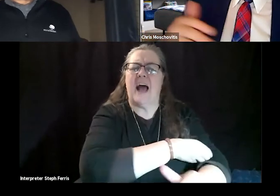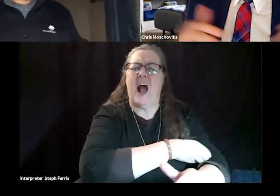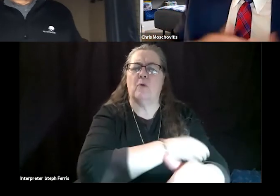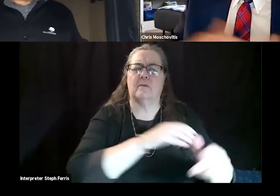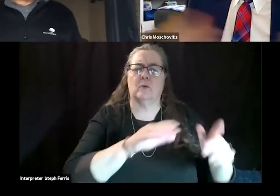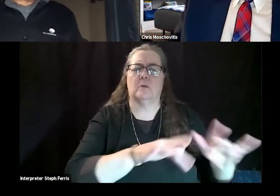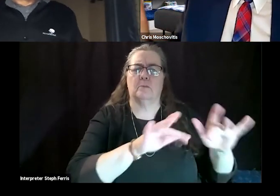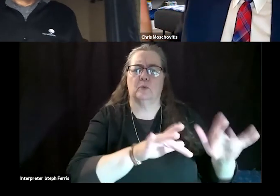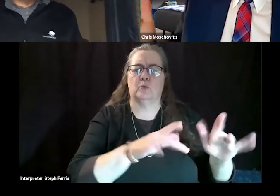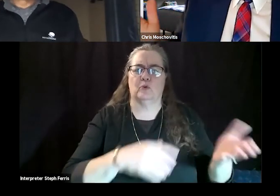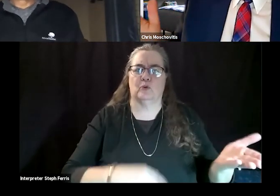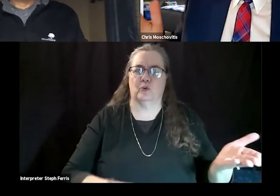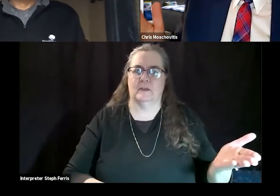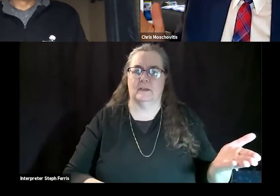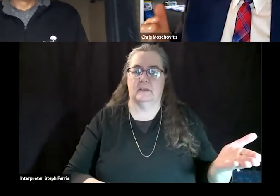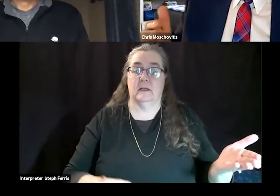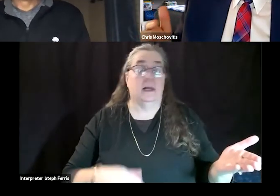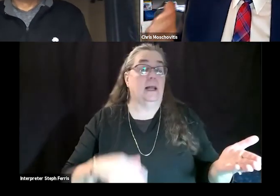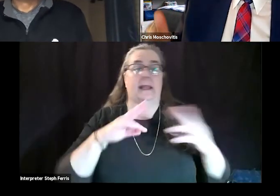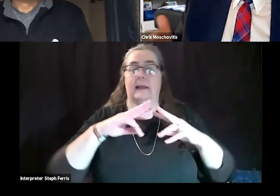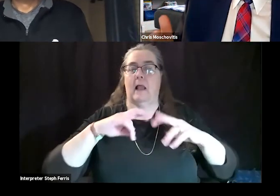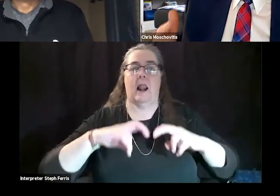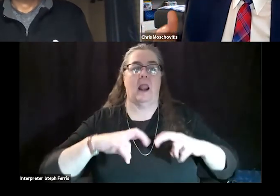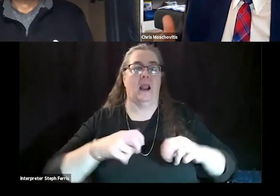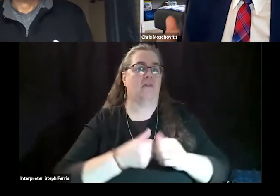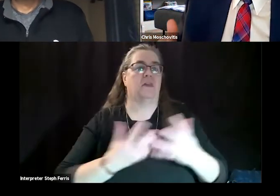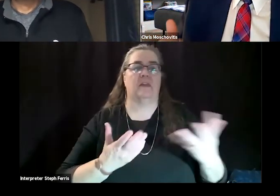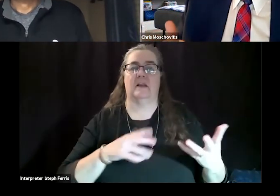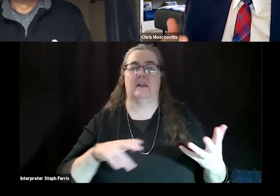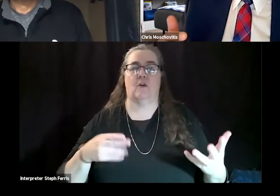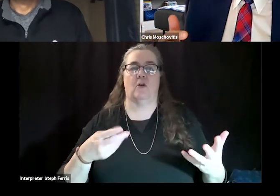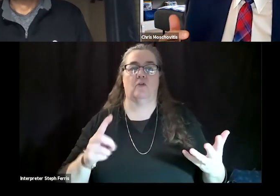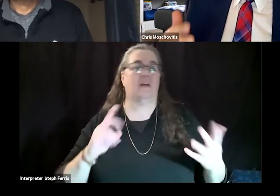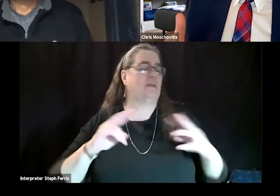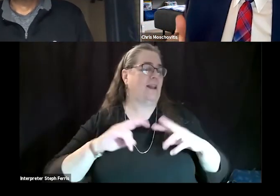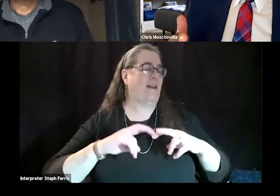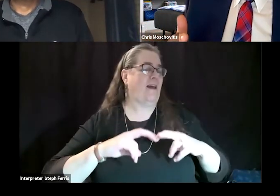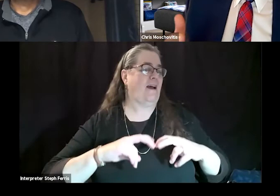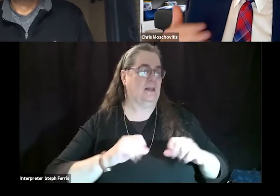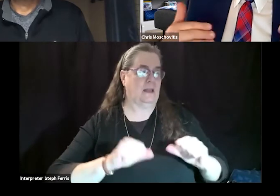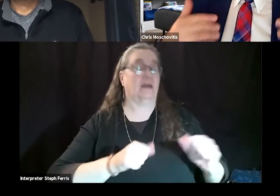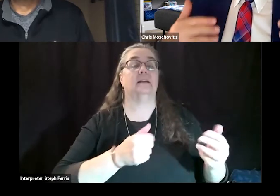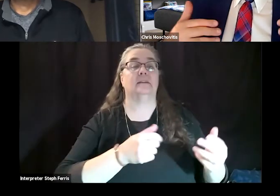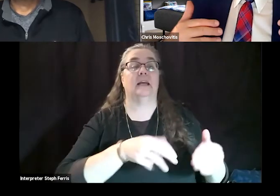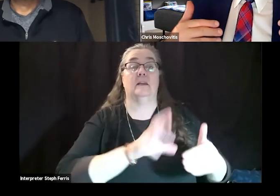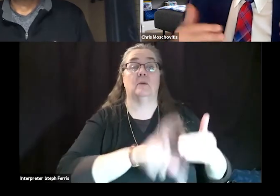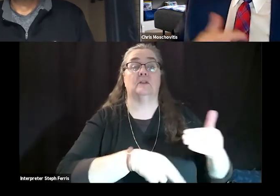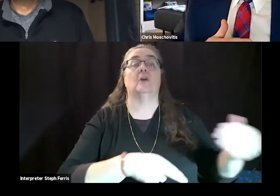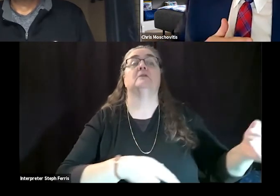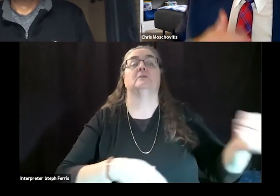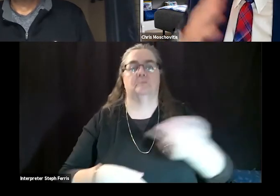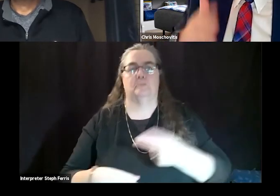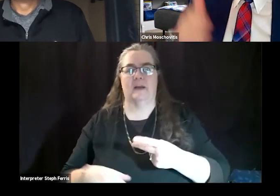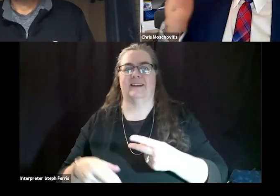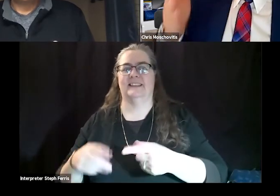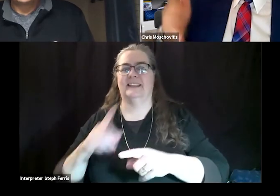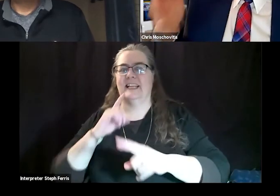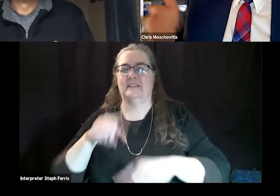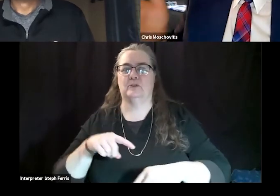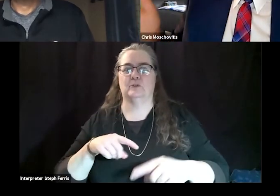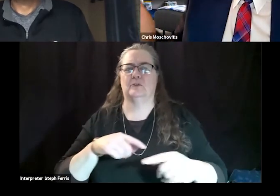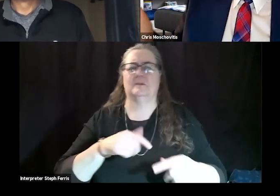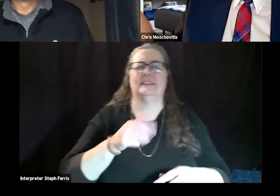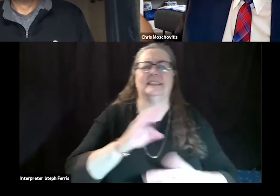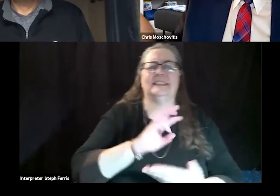hours can analyze everything that there is on that hard disk and get him back the answers that he needs. Otherwise, it would have taken him months to go through